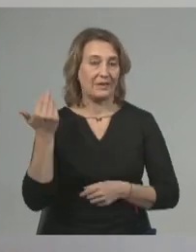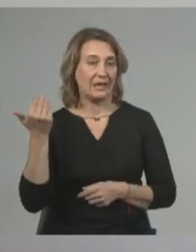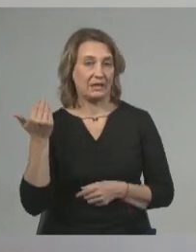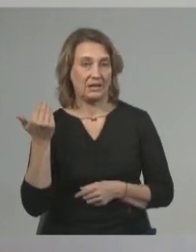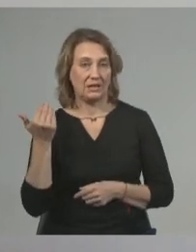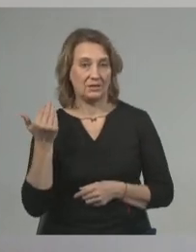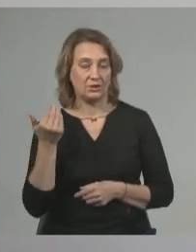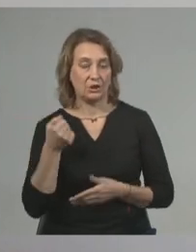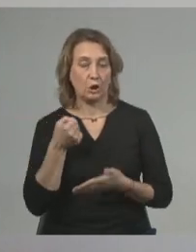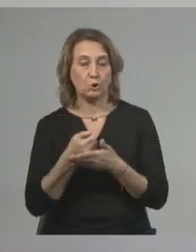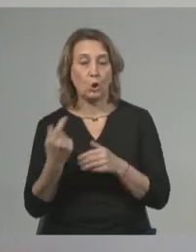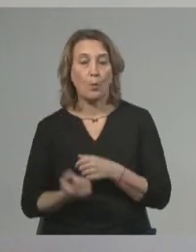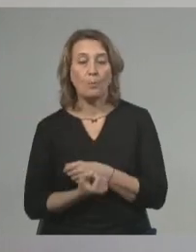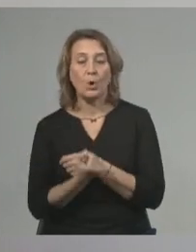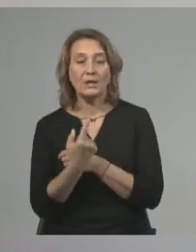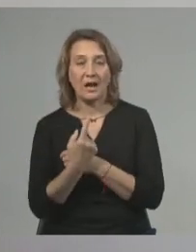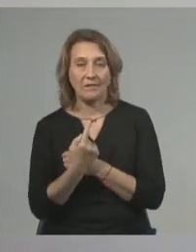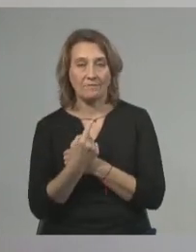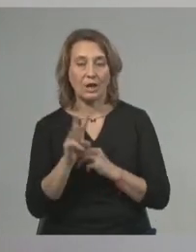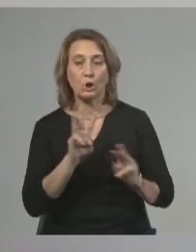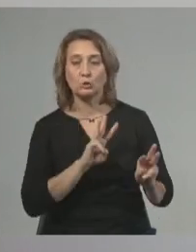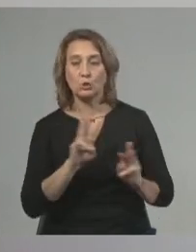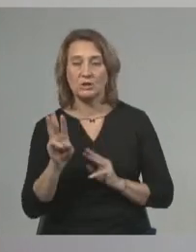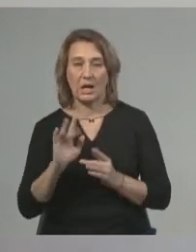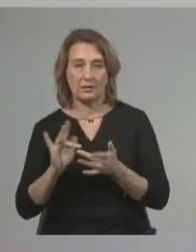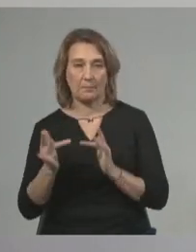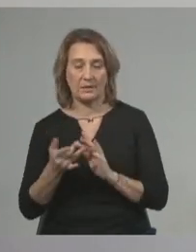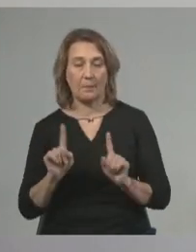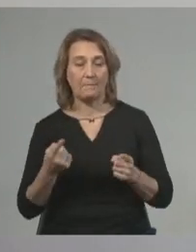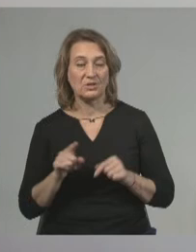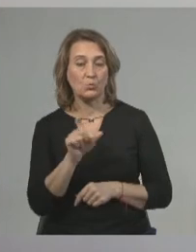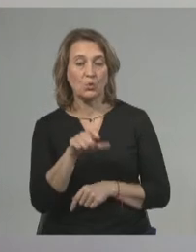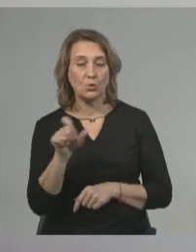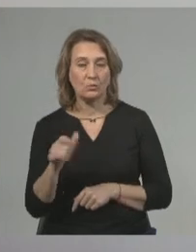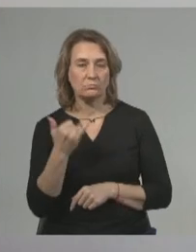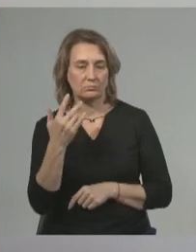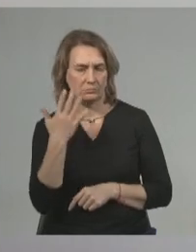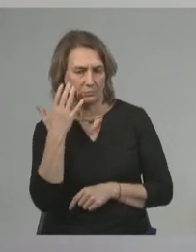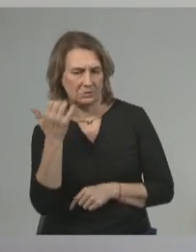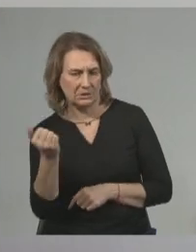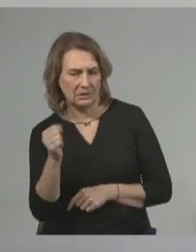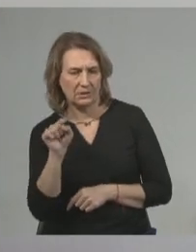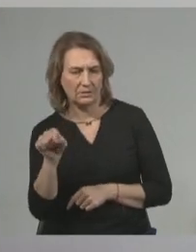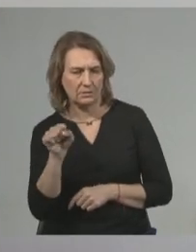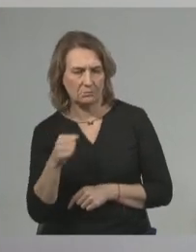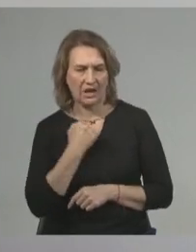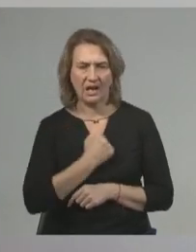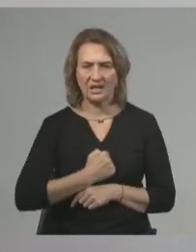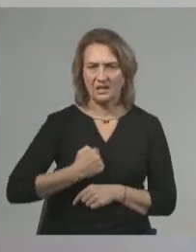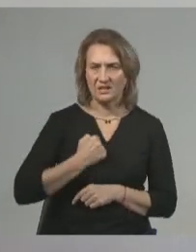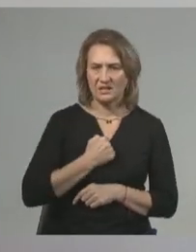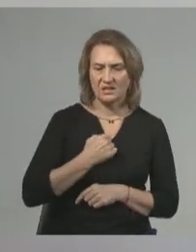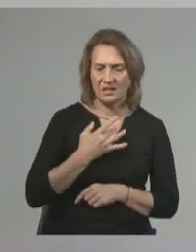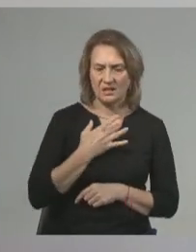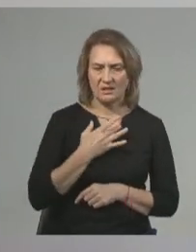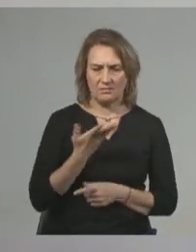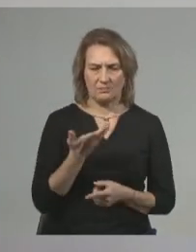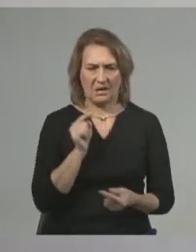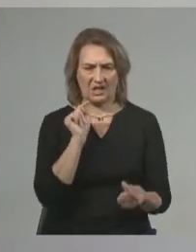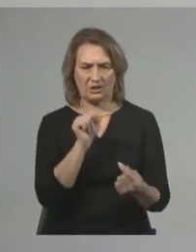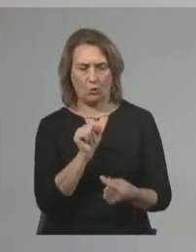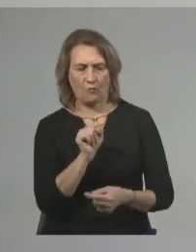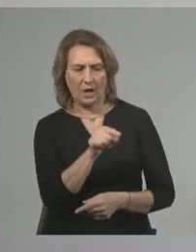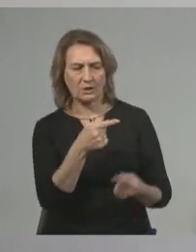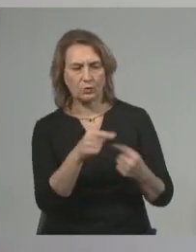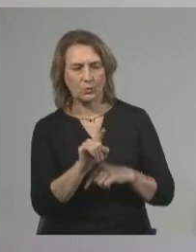people so prone to anger or so prone to uh not criticizing or questioning something that they ideally